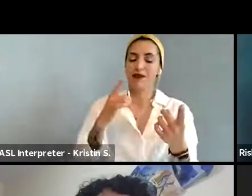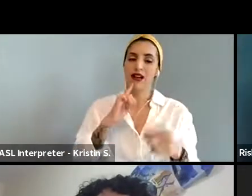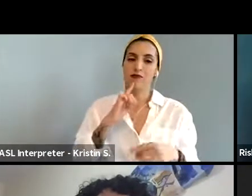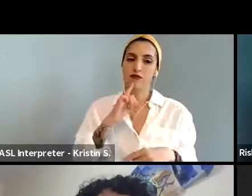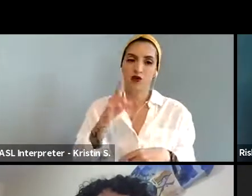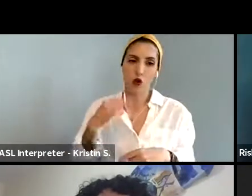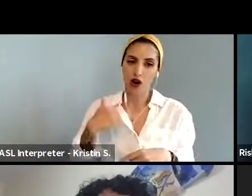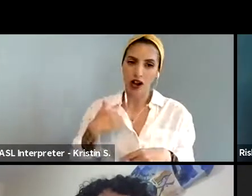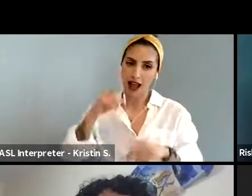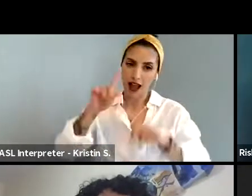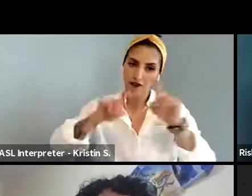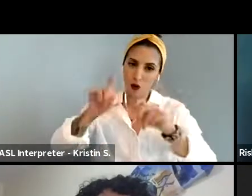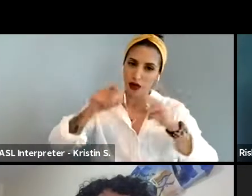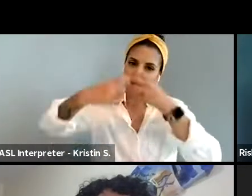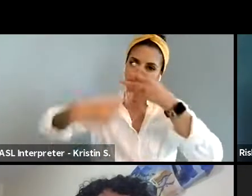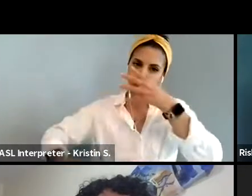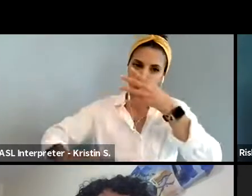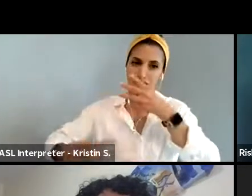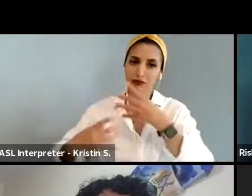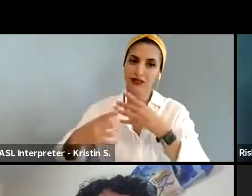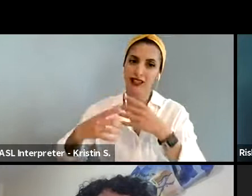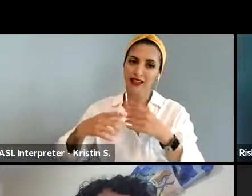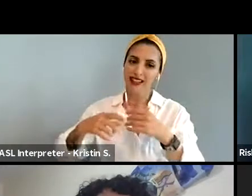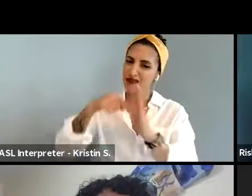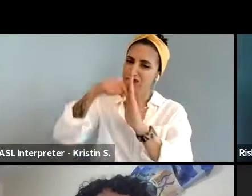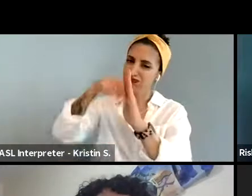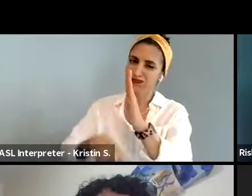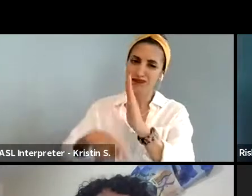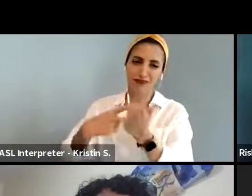asking more and more questions. So I am sure